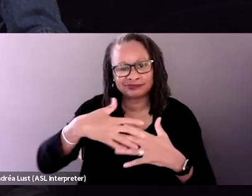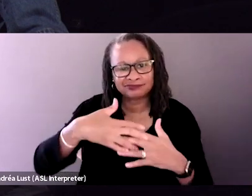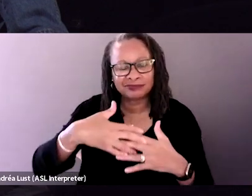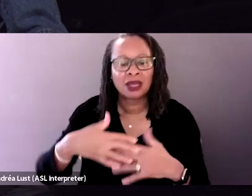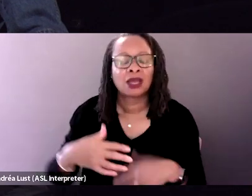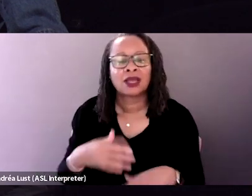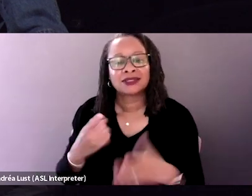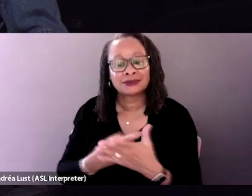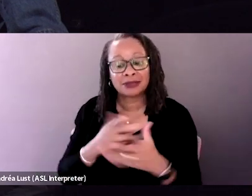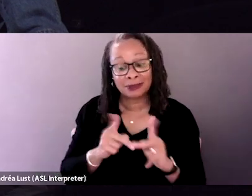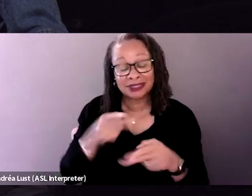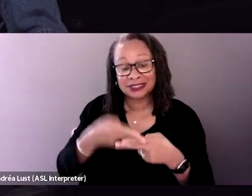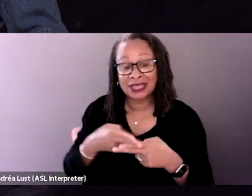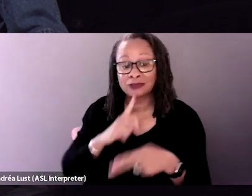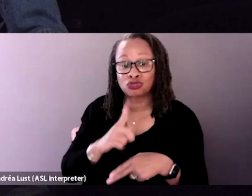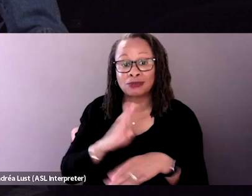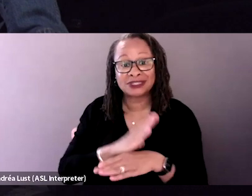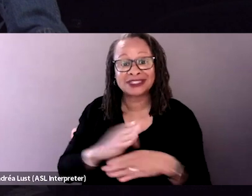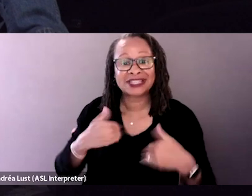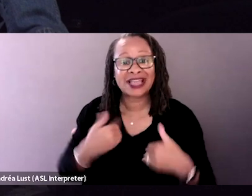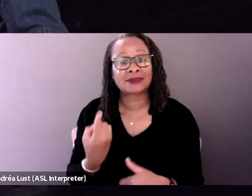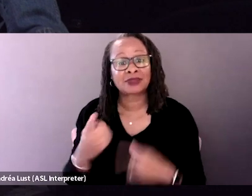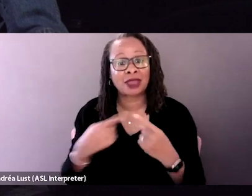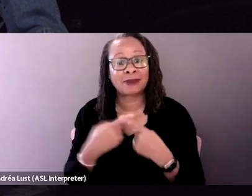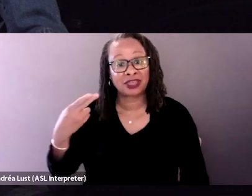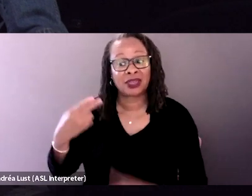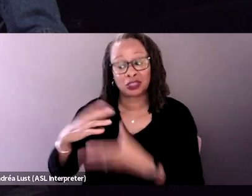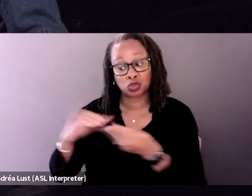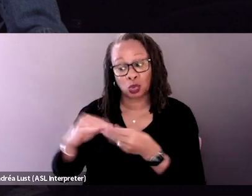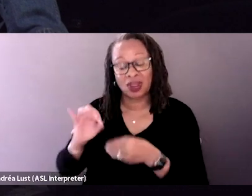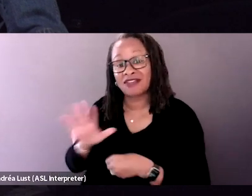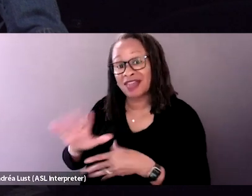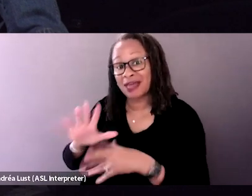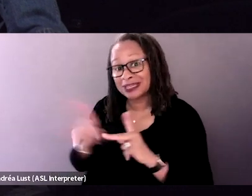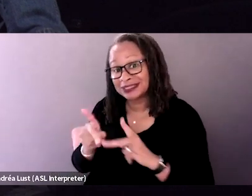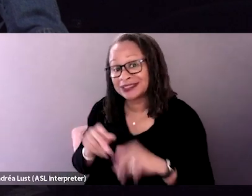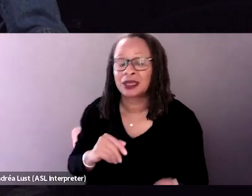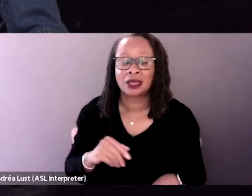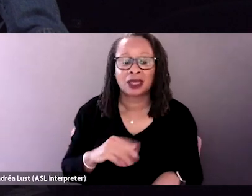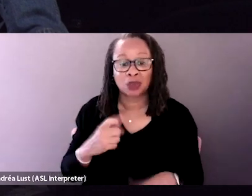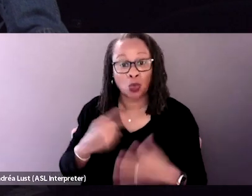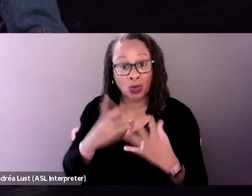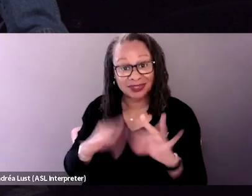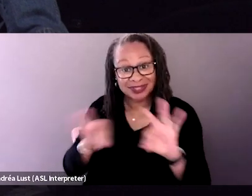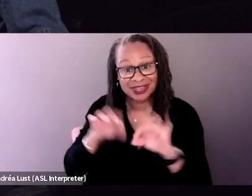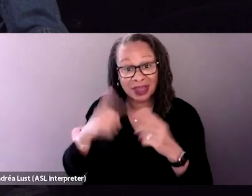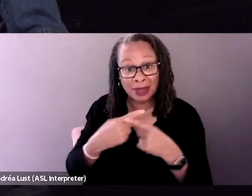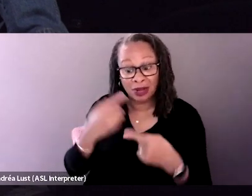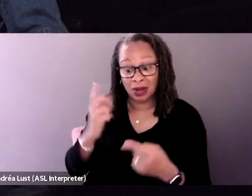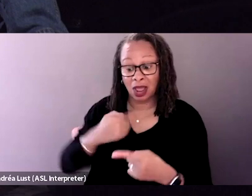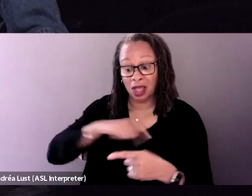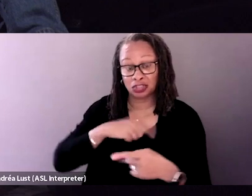place name actually contains something about the story of that place. And so what's significant about us choosing to call